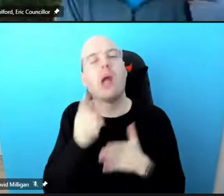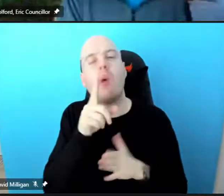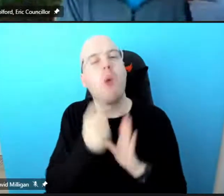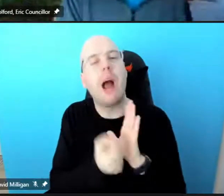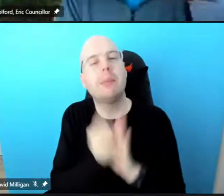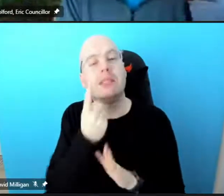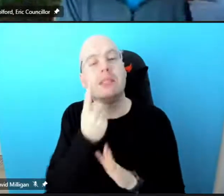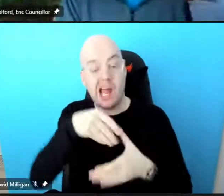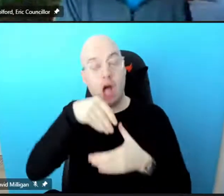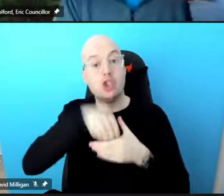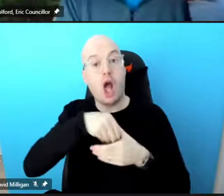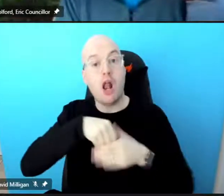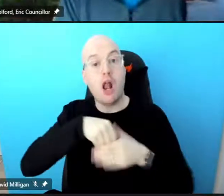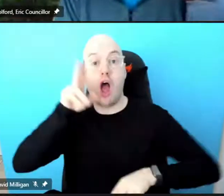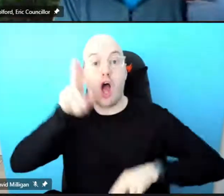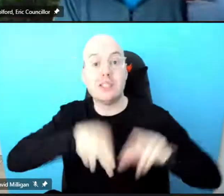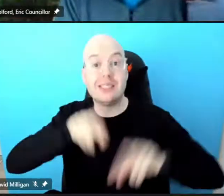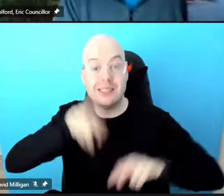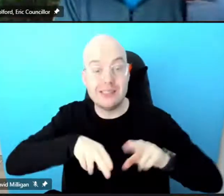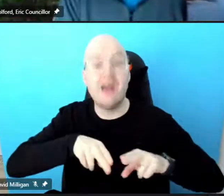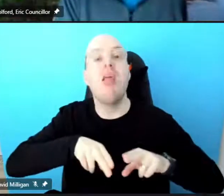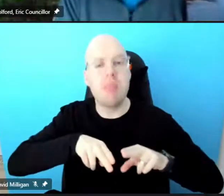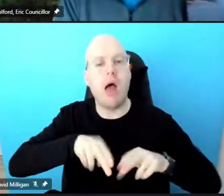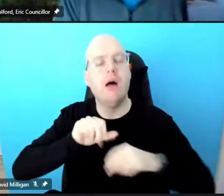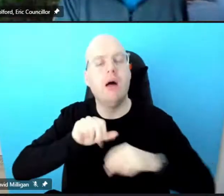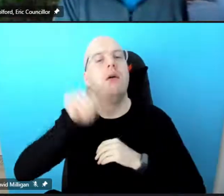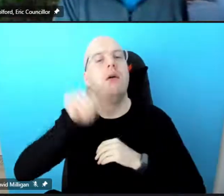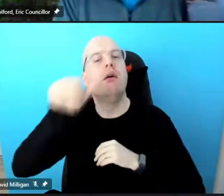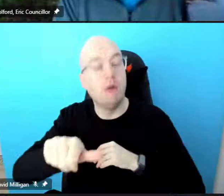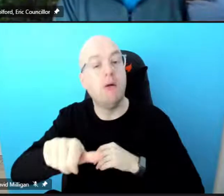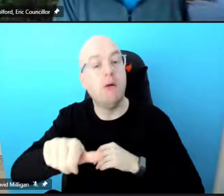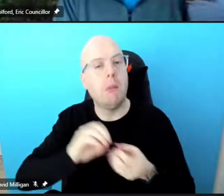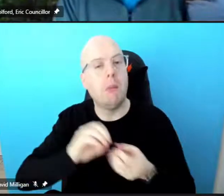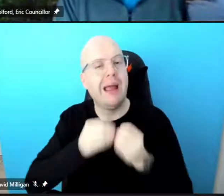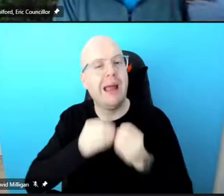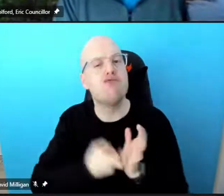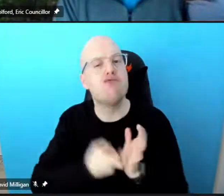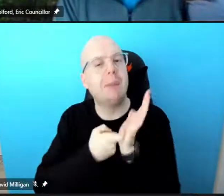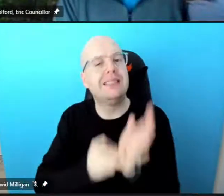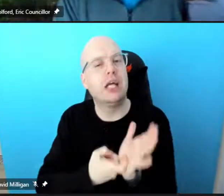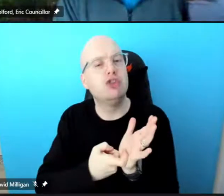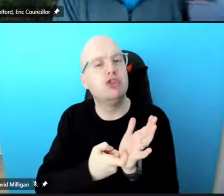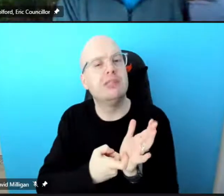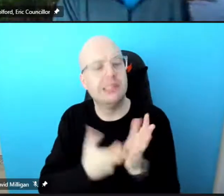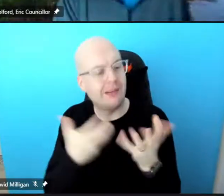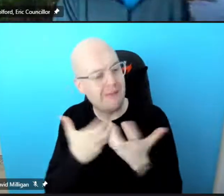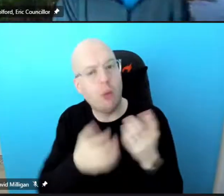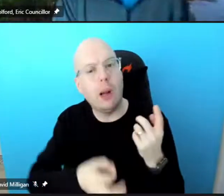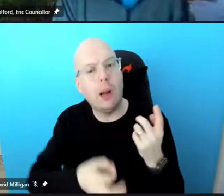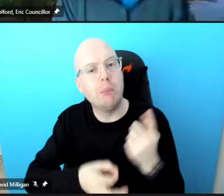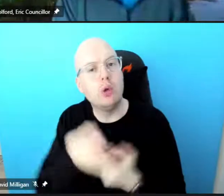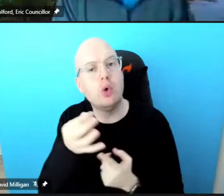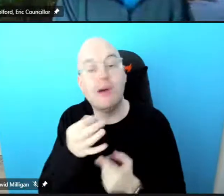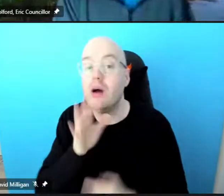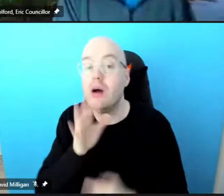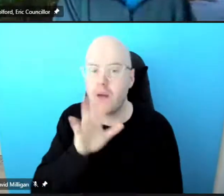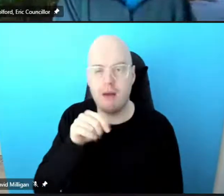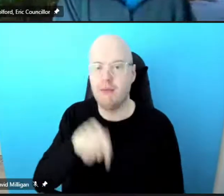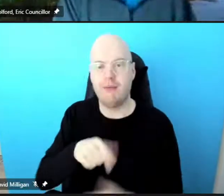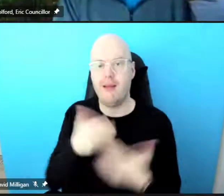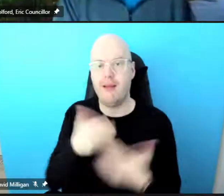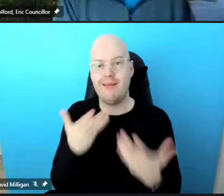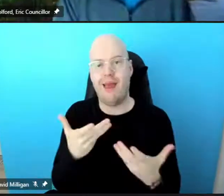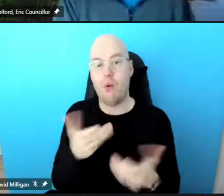then retrospectively we make recommendations as to how things could be improved. The benefit of having that level of involvement at